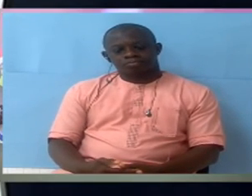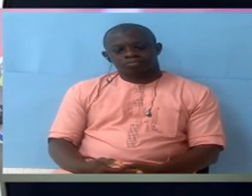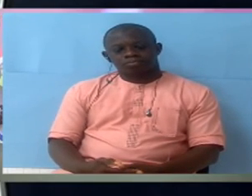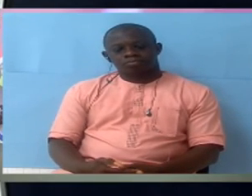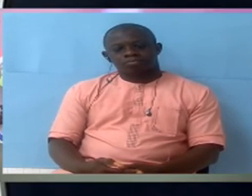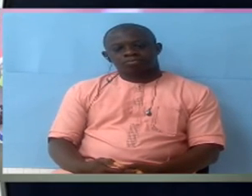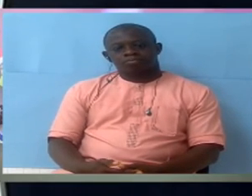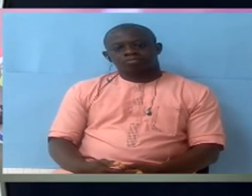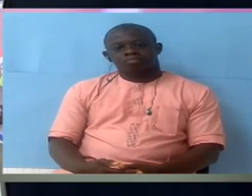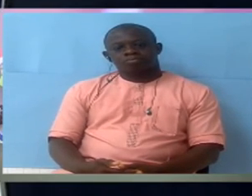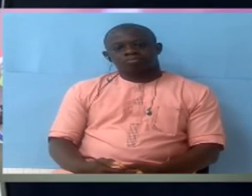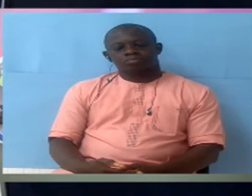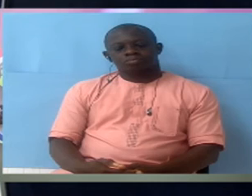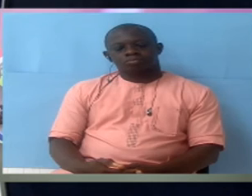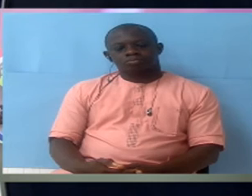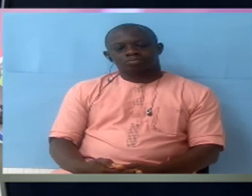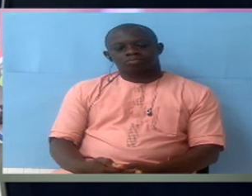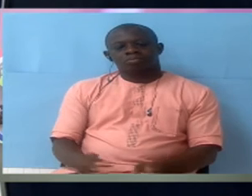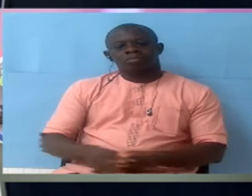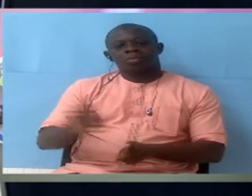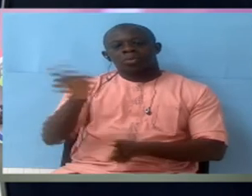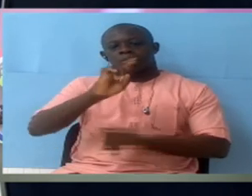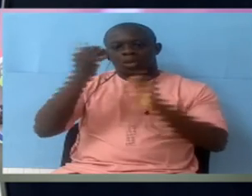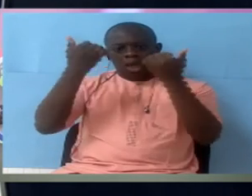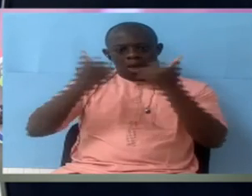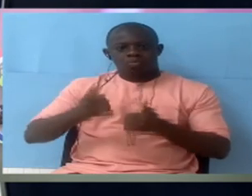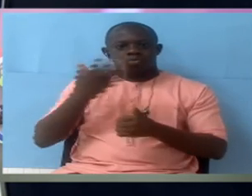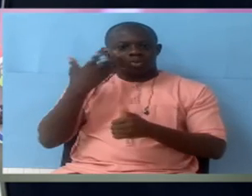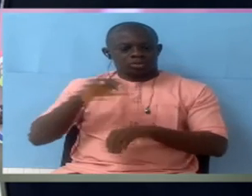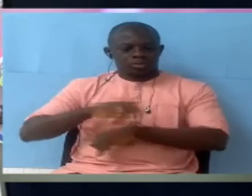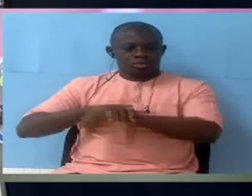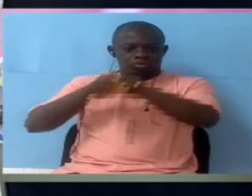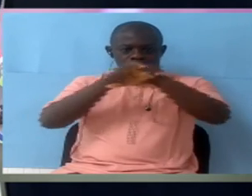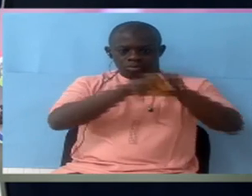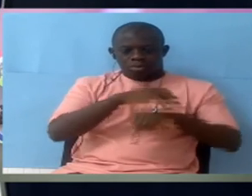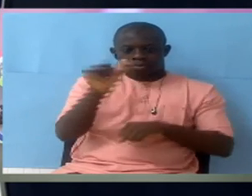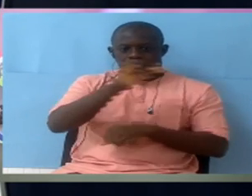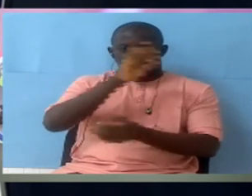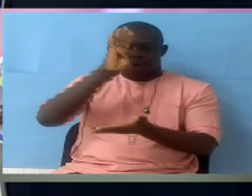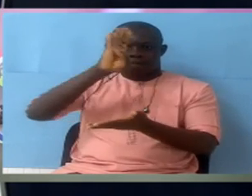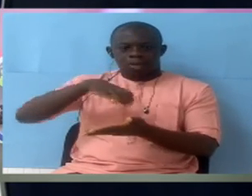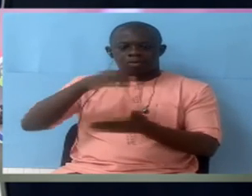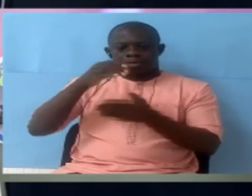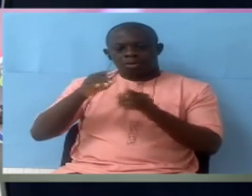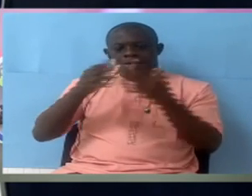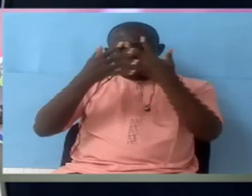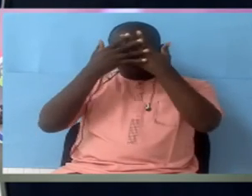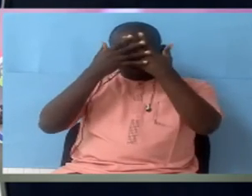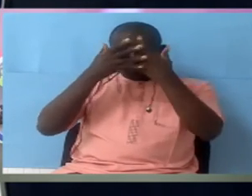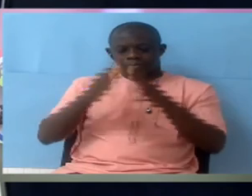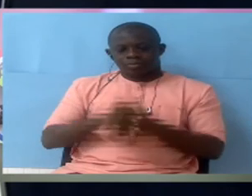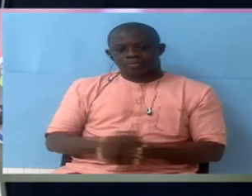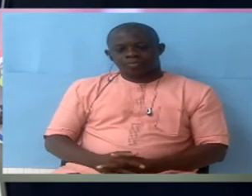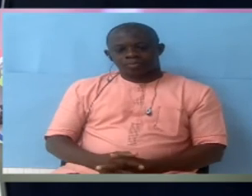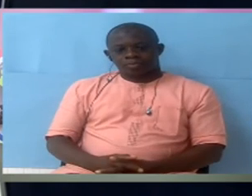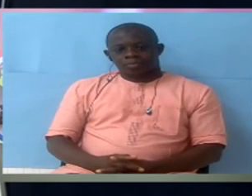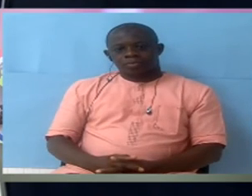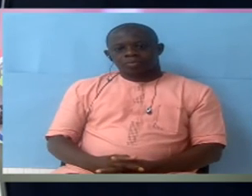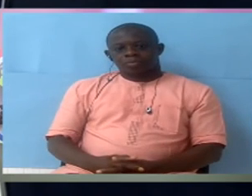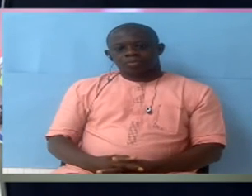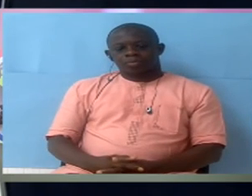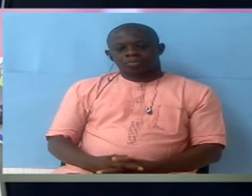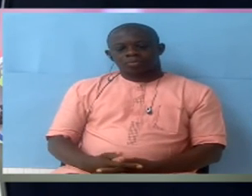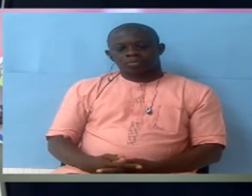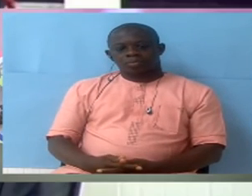What happened when they took you back to mile 2? Dana xew bañ la yobbo délo la mile 2. The normal protocol,